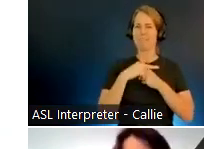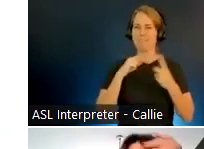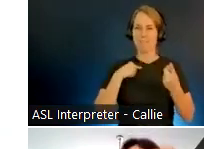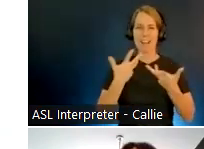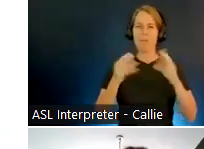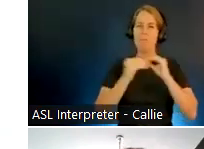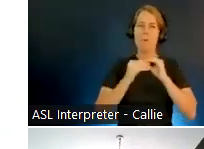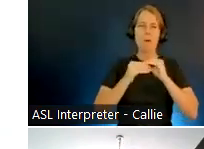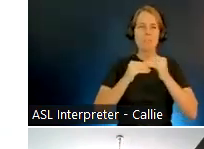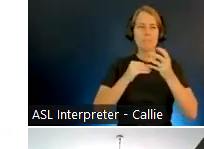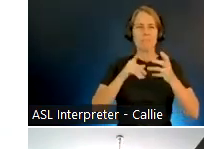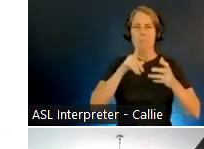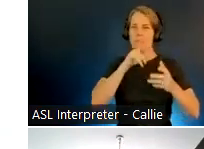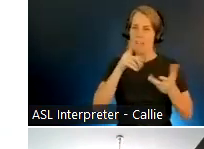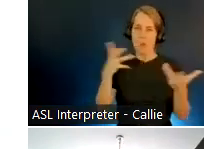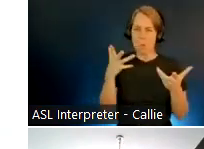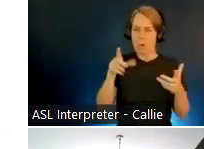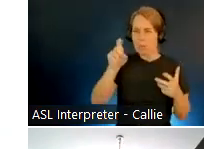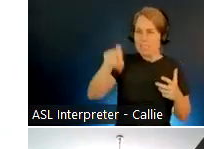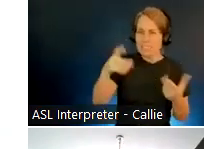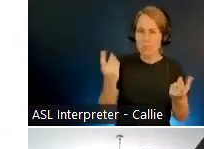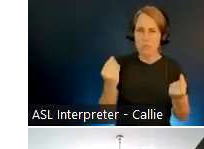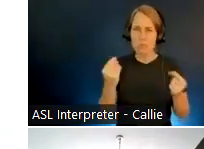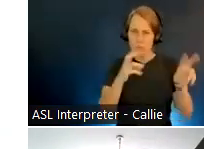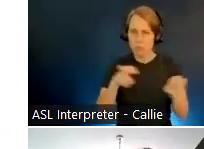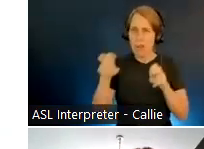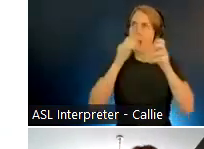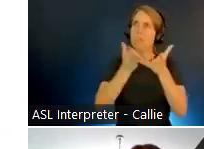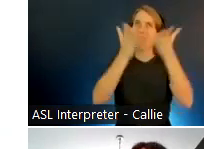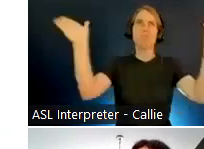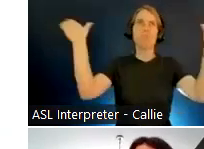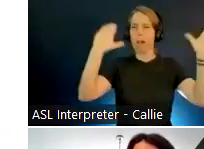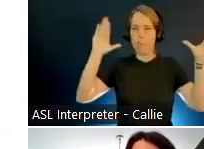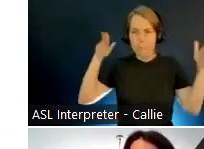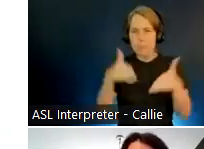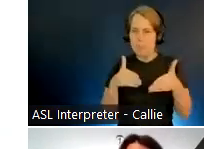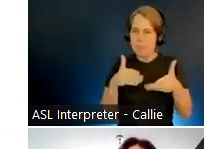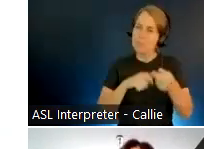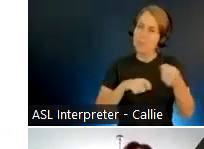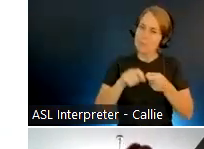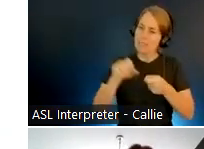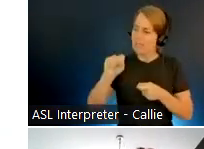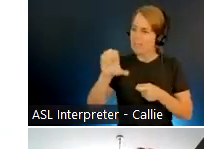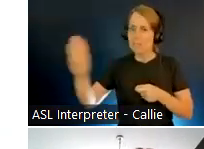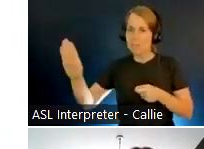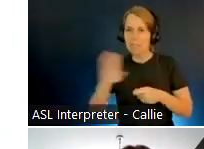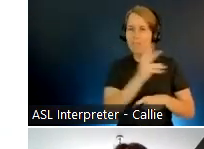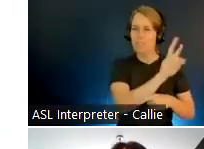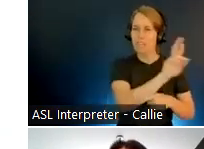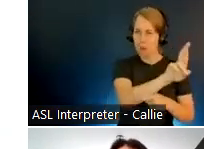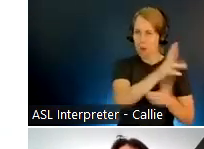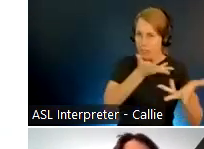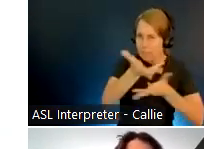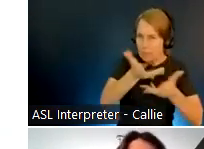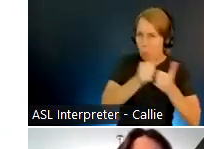as far as transition, as far as Voc Rehab and Commission for the Blind interacting with students with disabilities. And a